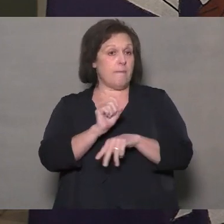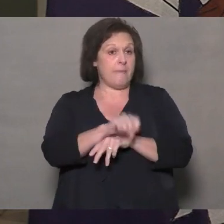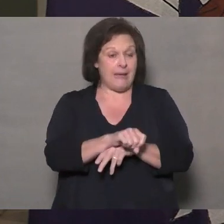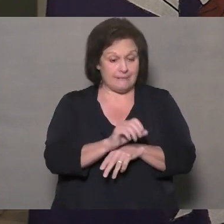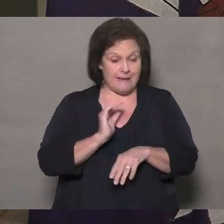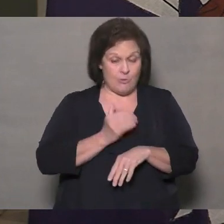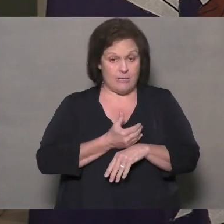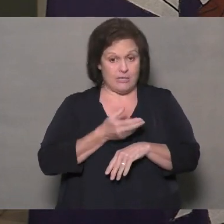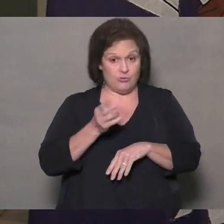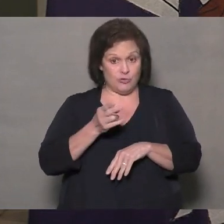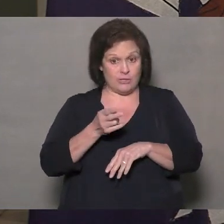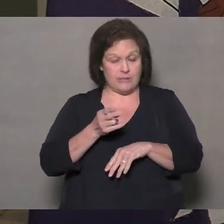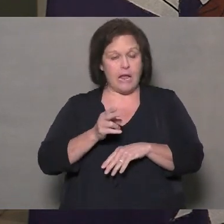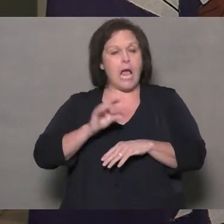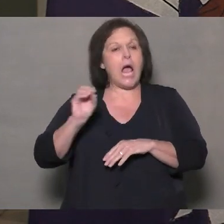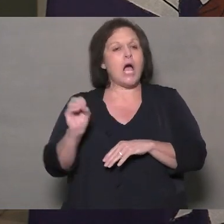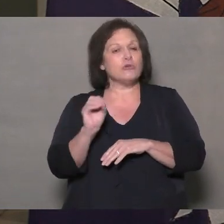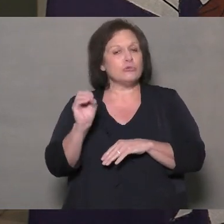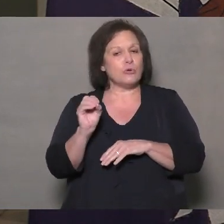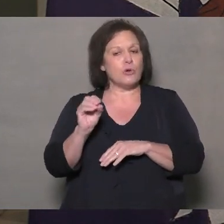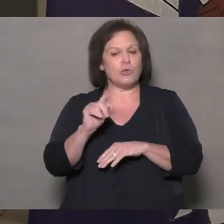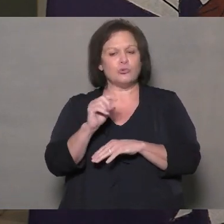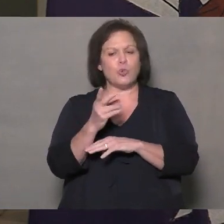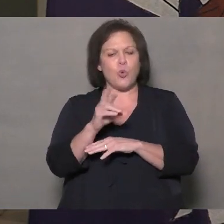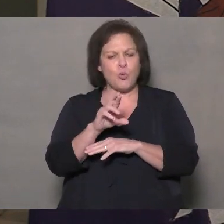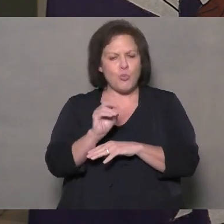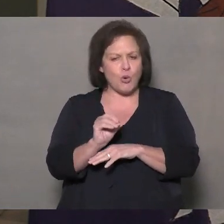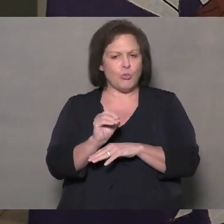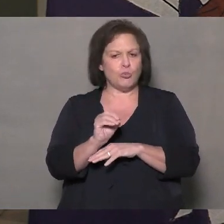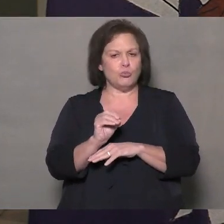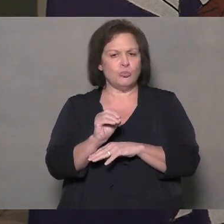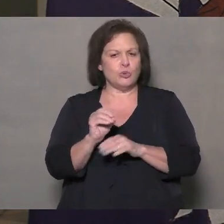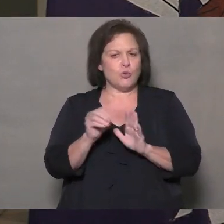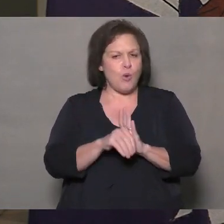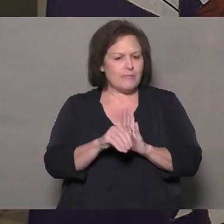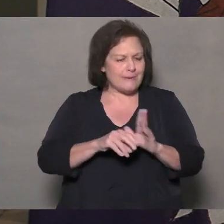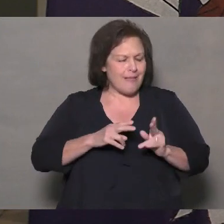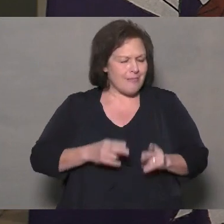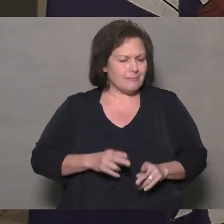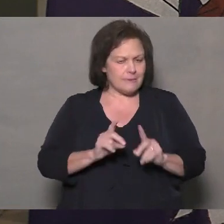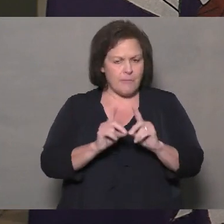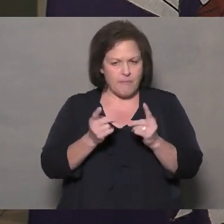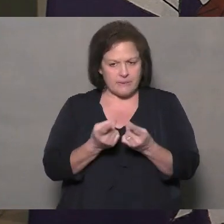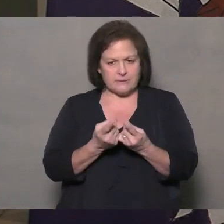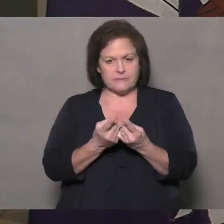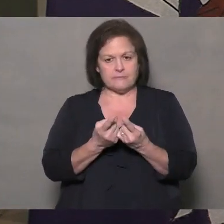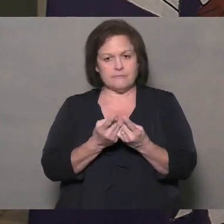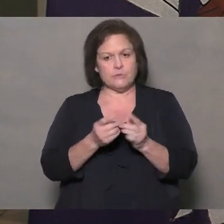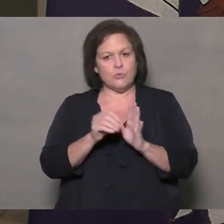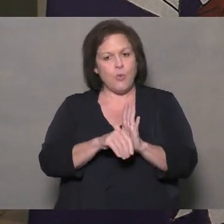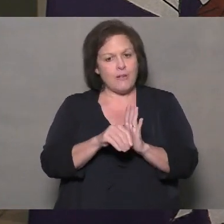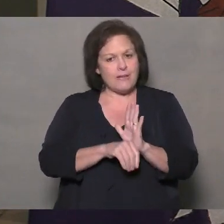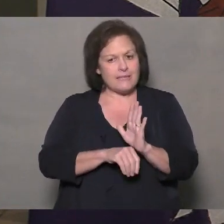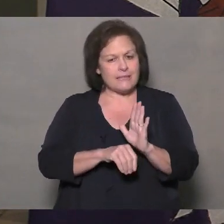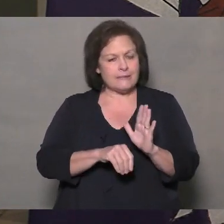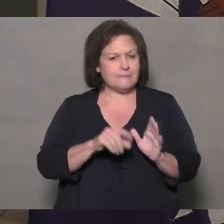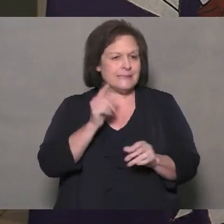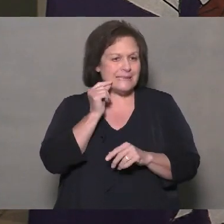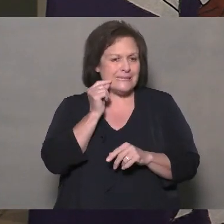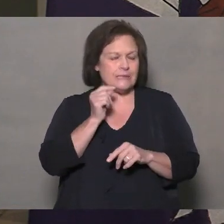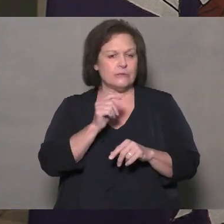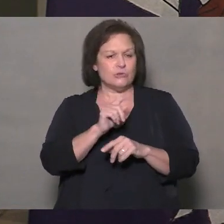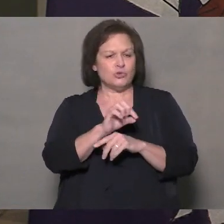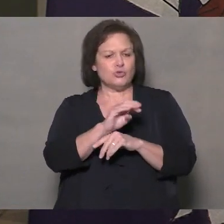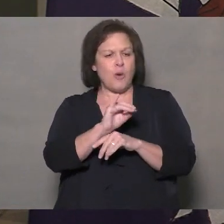history, Ochsner, Touro, the New Orleans Health Department, the New Orleans Mosquito,